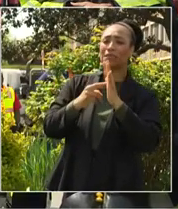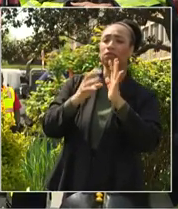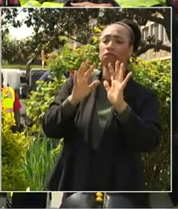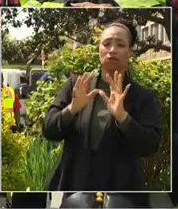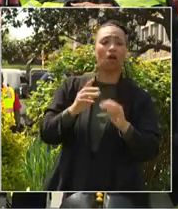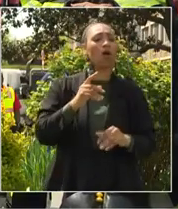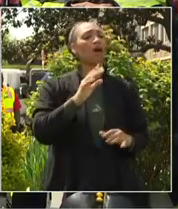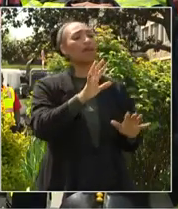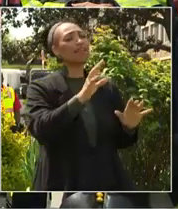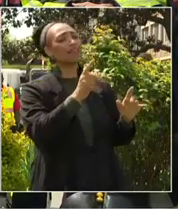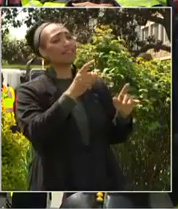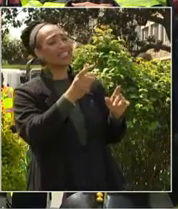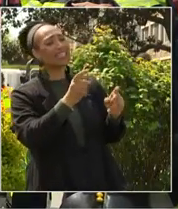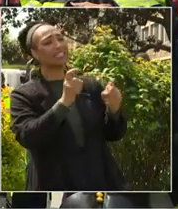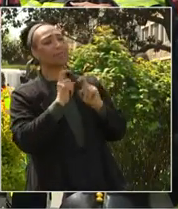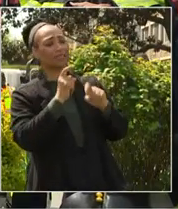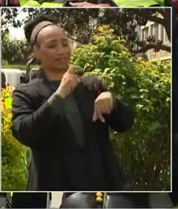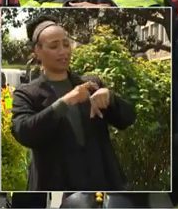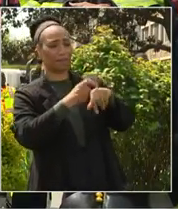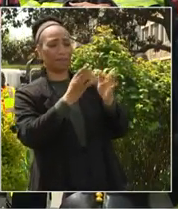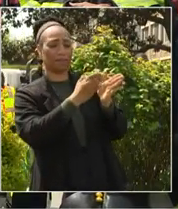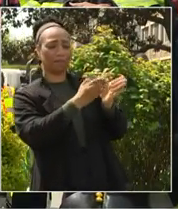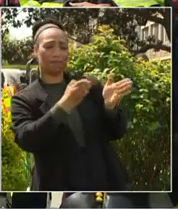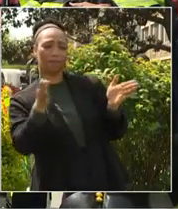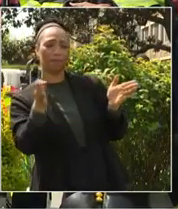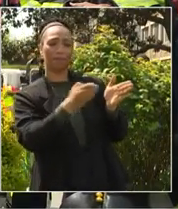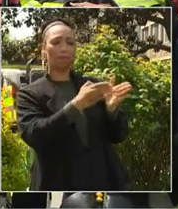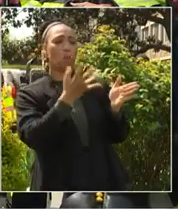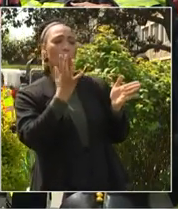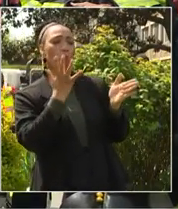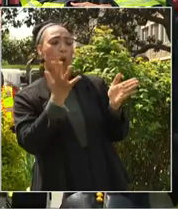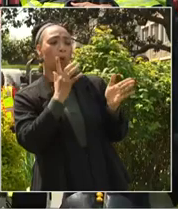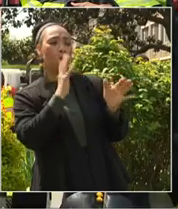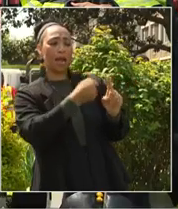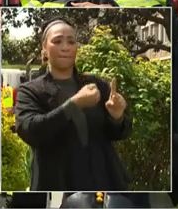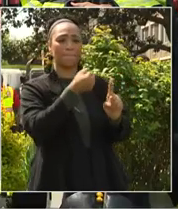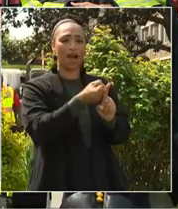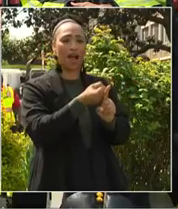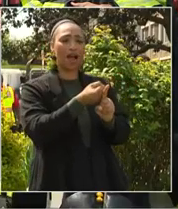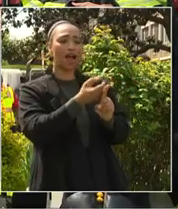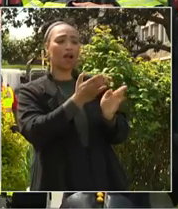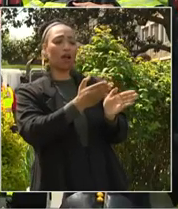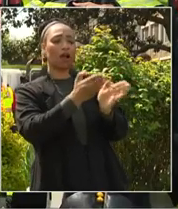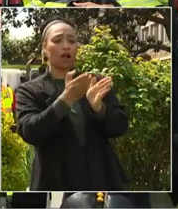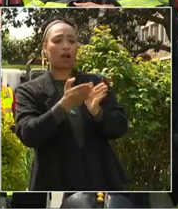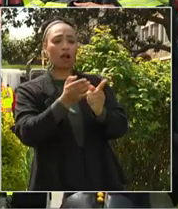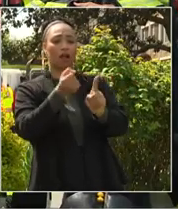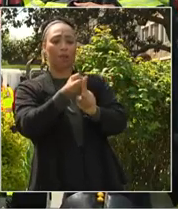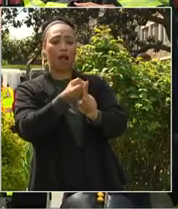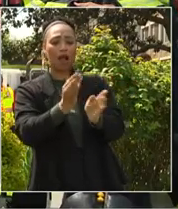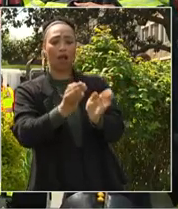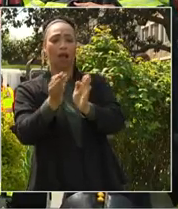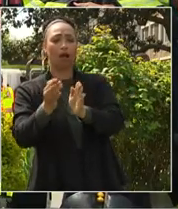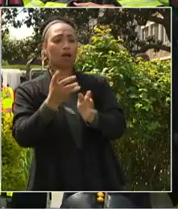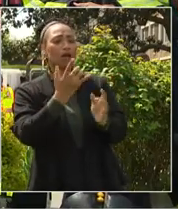these impacts should that not be fixed, which we know is likely to obviously not happen in the next 2 weeks while they're out?